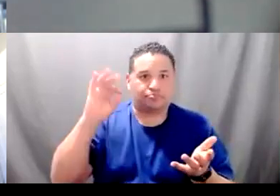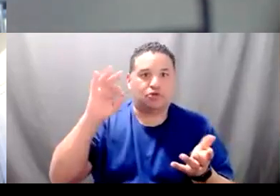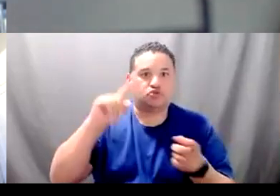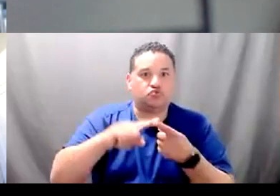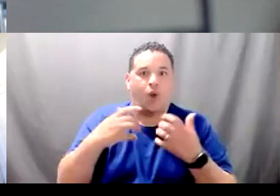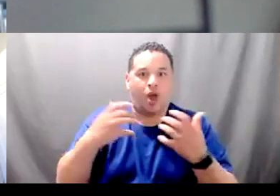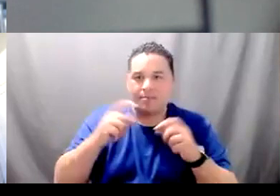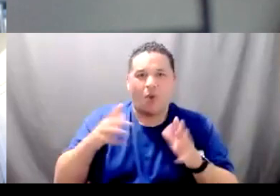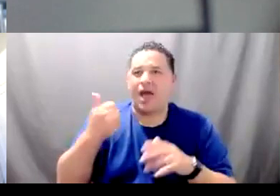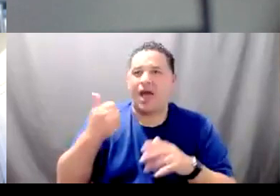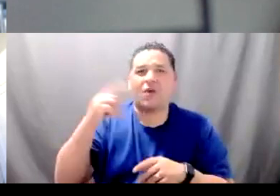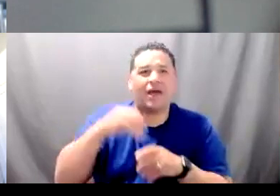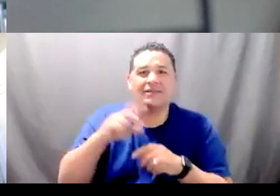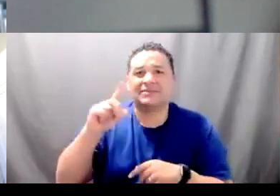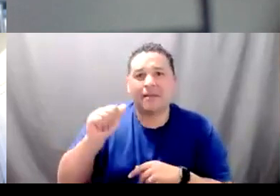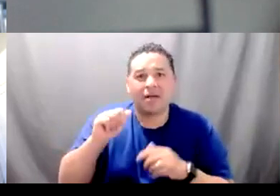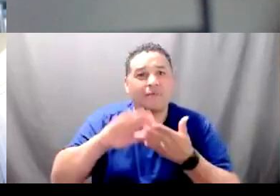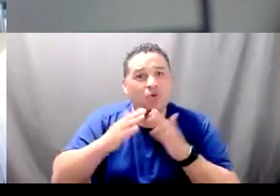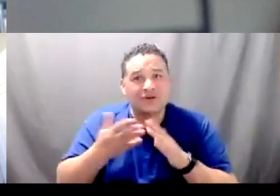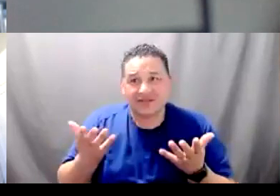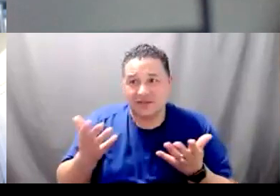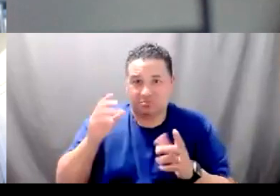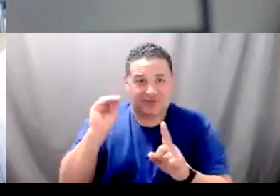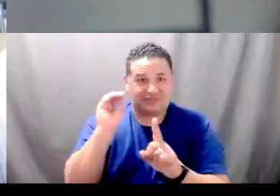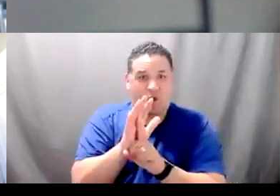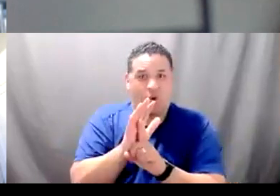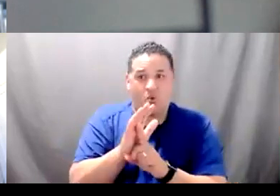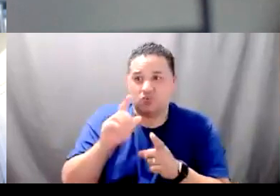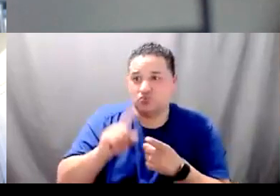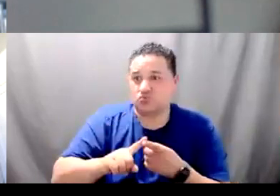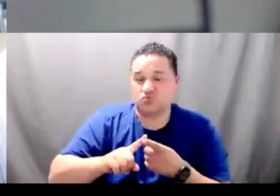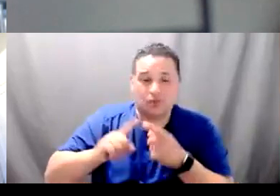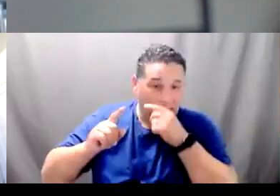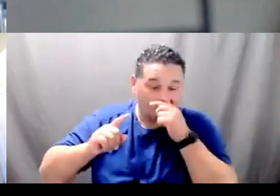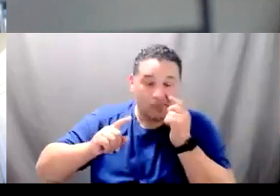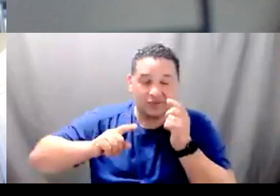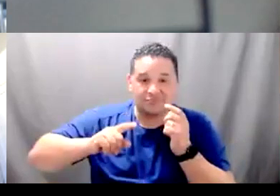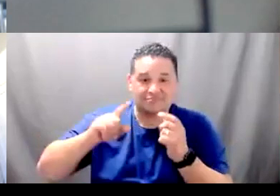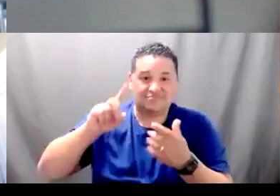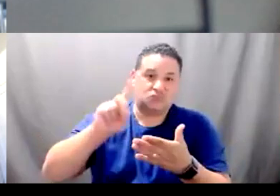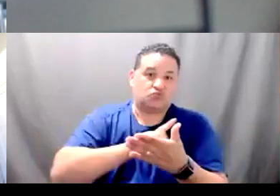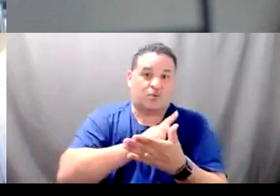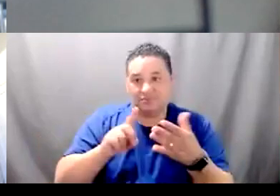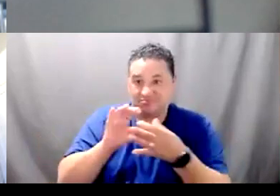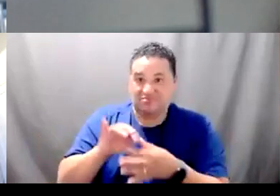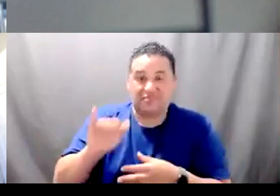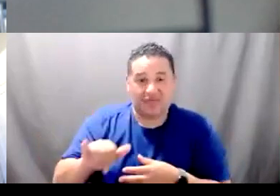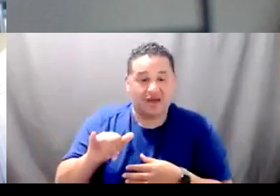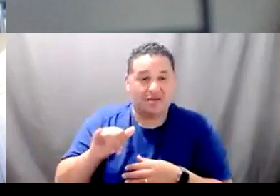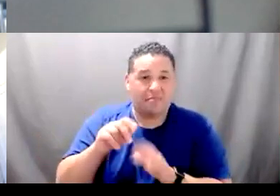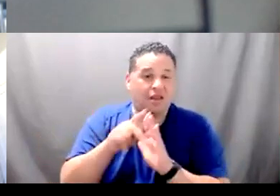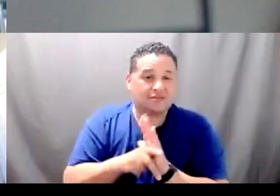anyone in the disabled community be exposed to discrimination because of policies that are on the book. Sure,